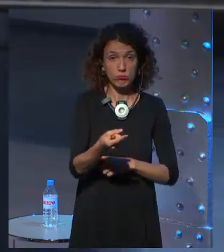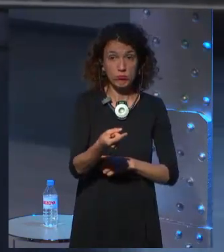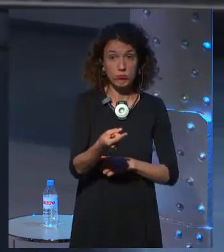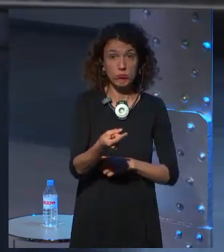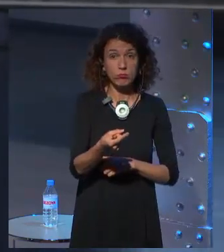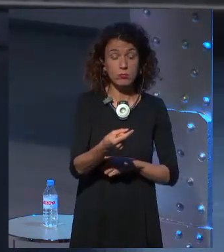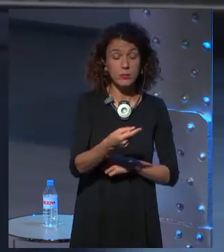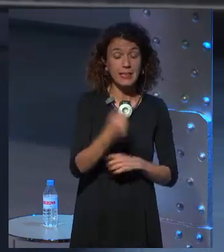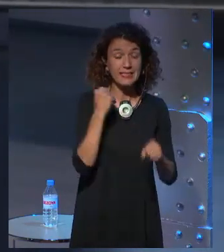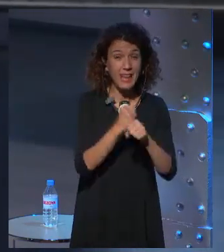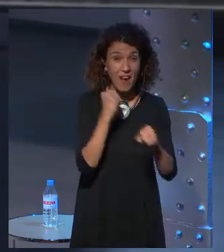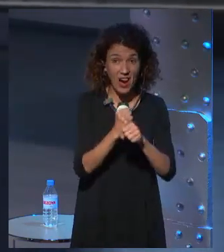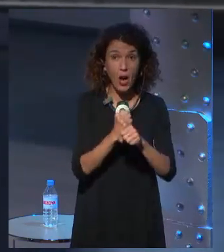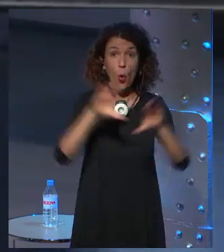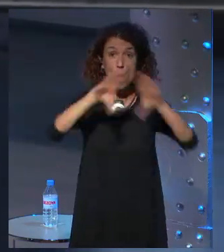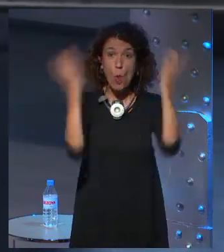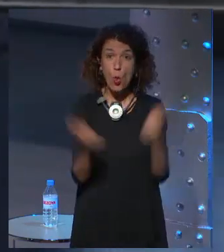jobs will be gone.